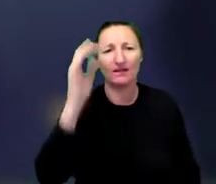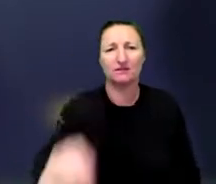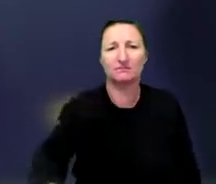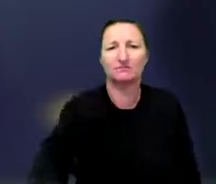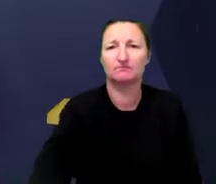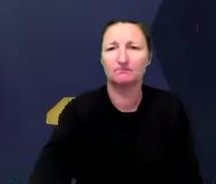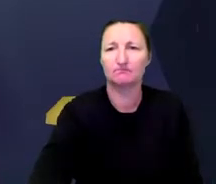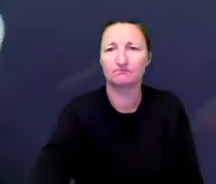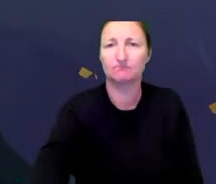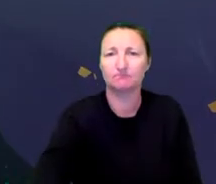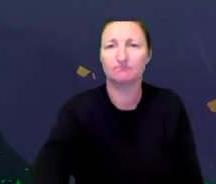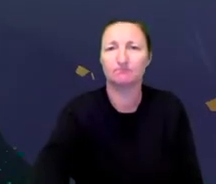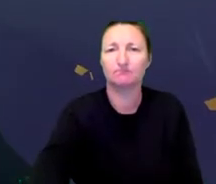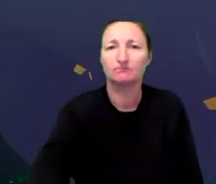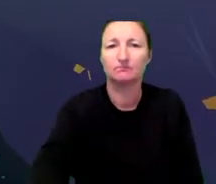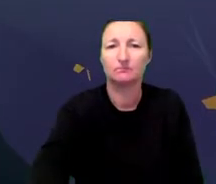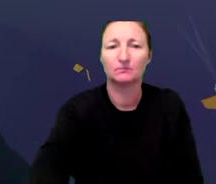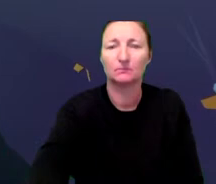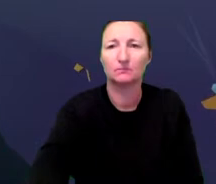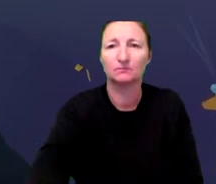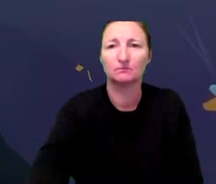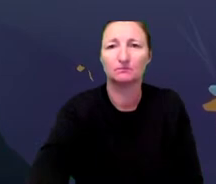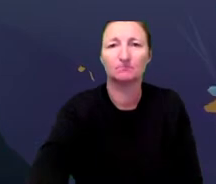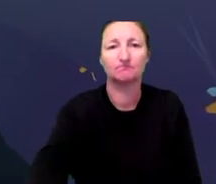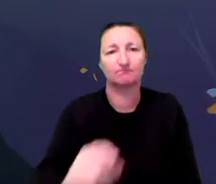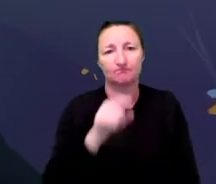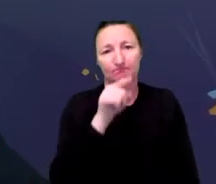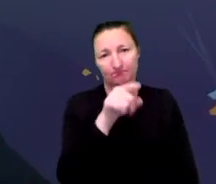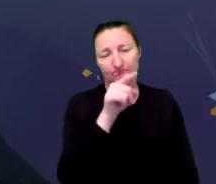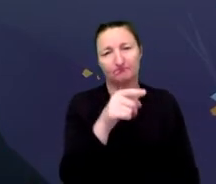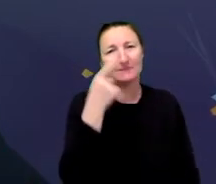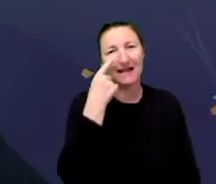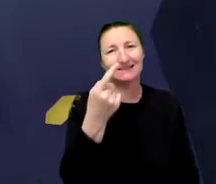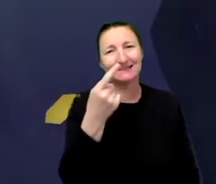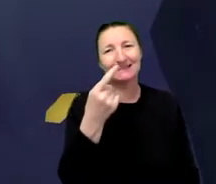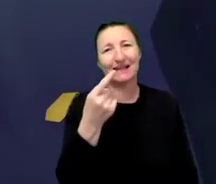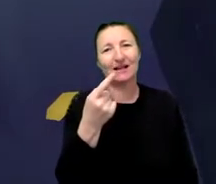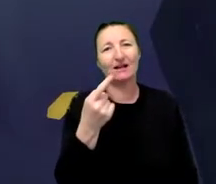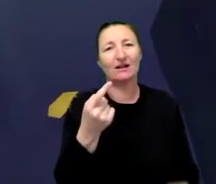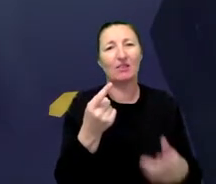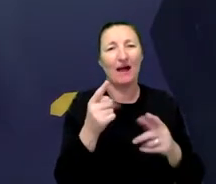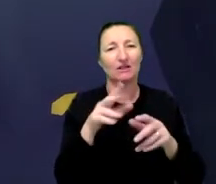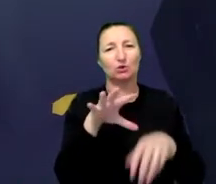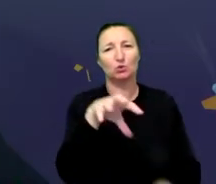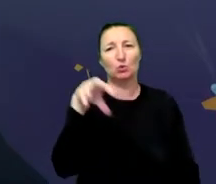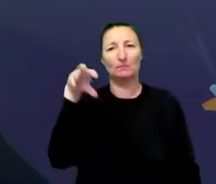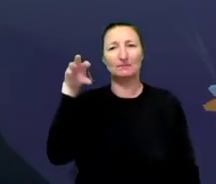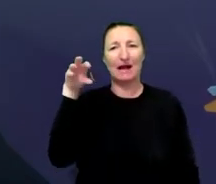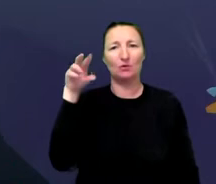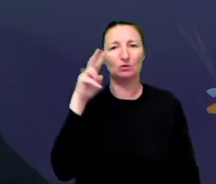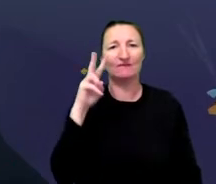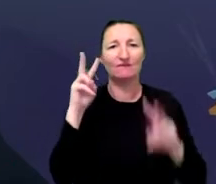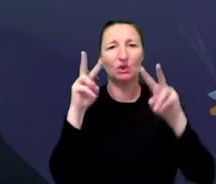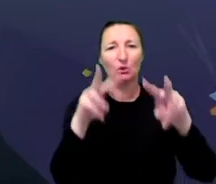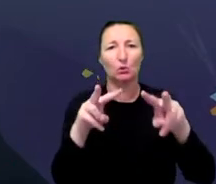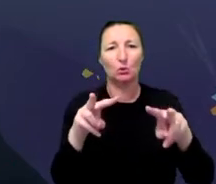And then we've shown the Discord a little bit, but here's another glimpse. This is what it looks like. A zoomed out view. Yeah, wait, can you go back in so we can talk about